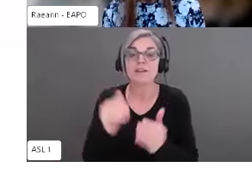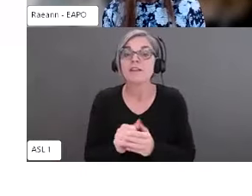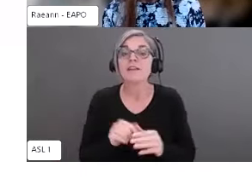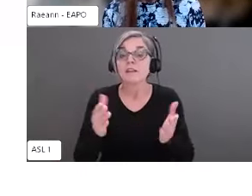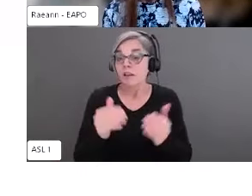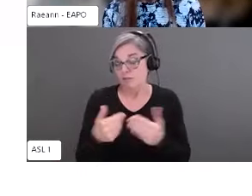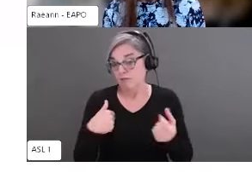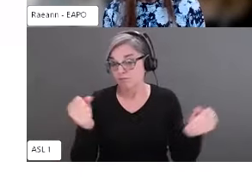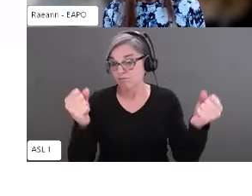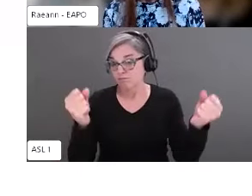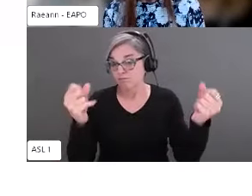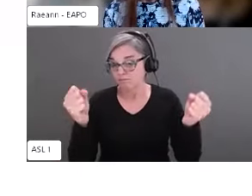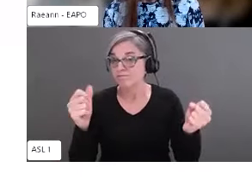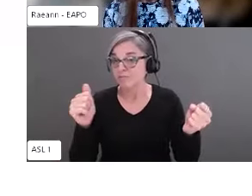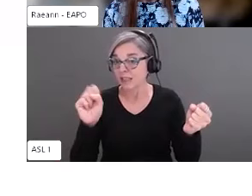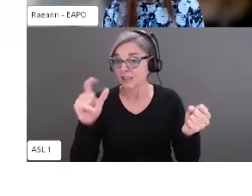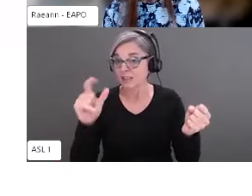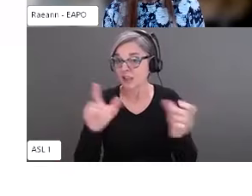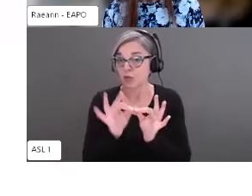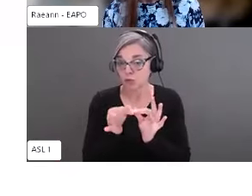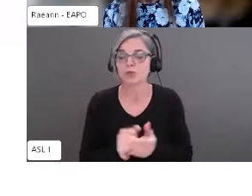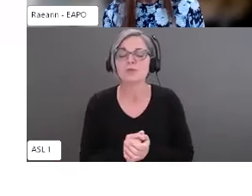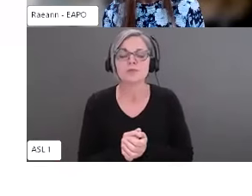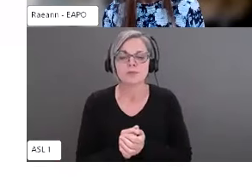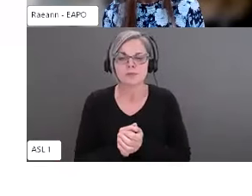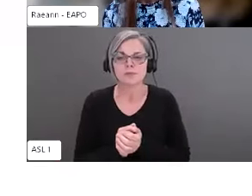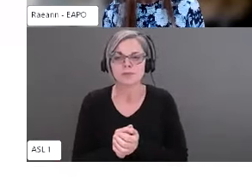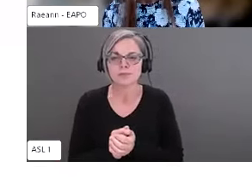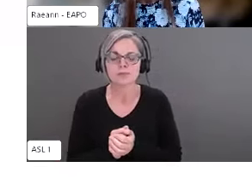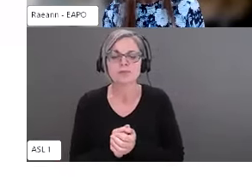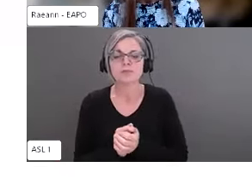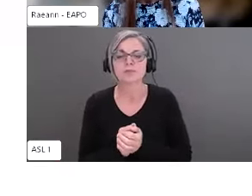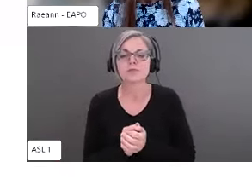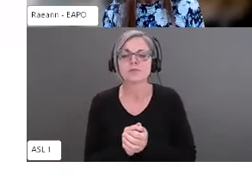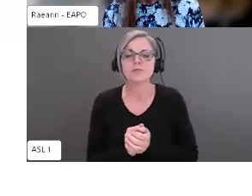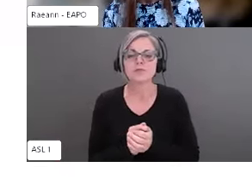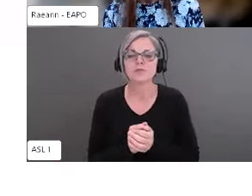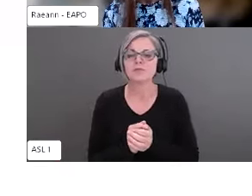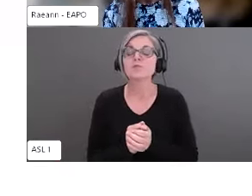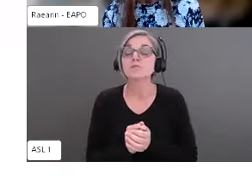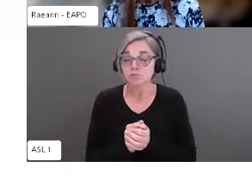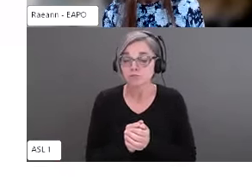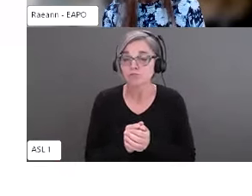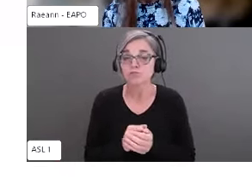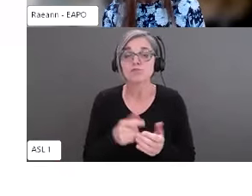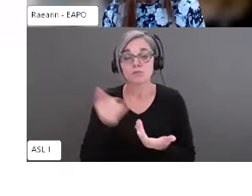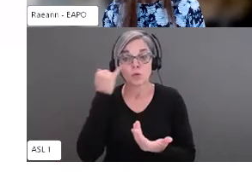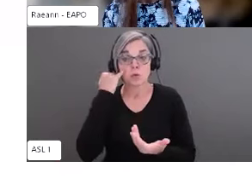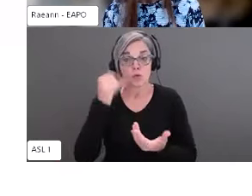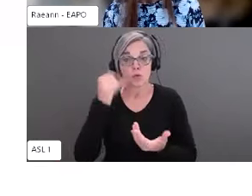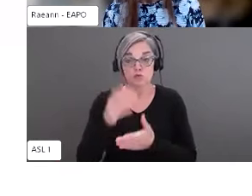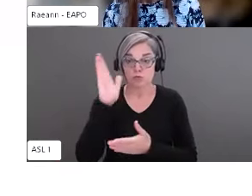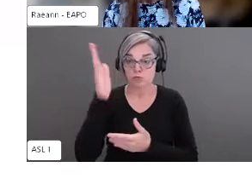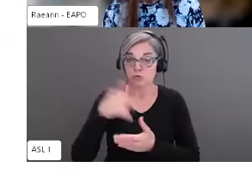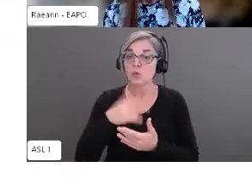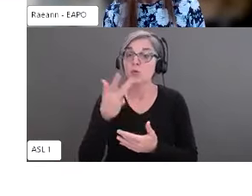today. They will be coming on screen. If during the presentation you want to make their view larger, you can change